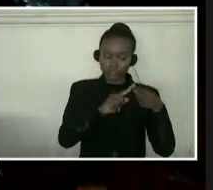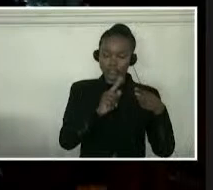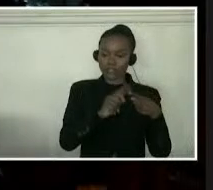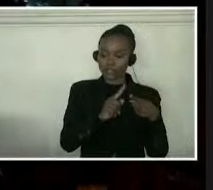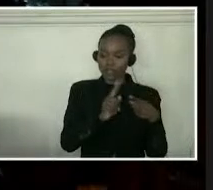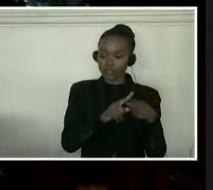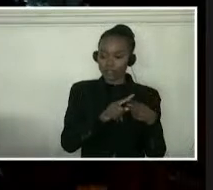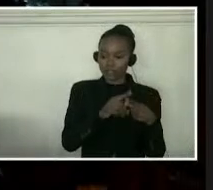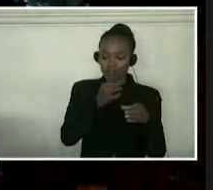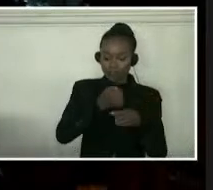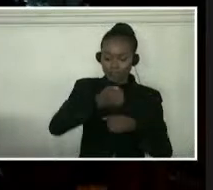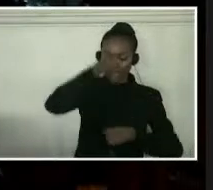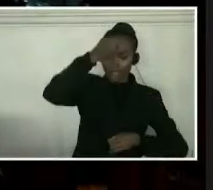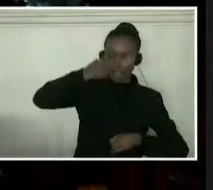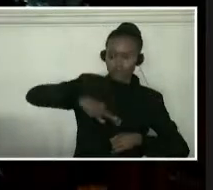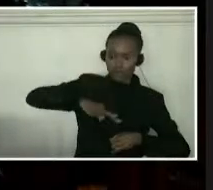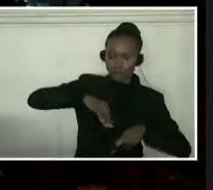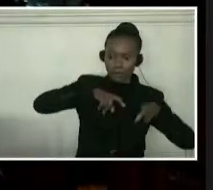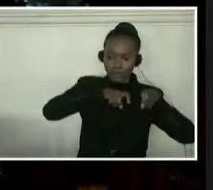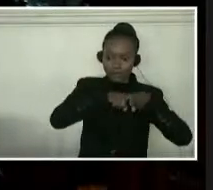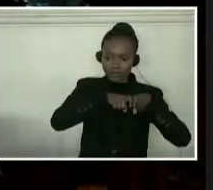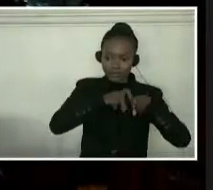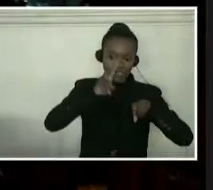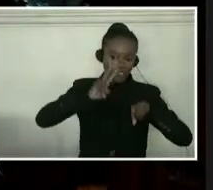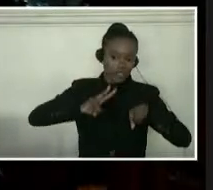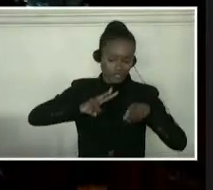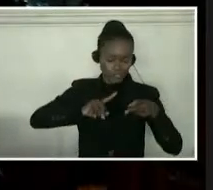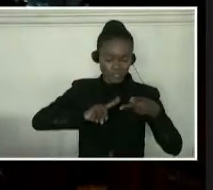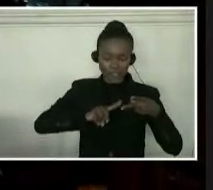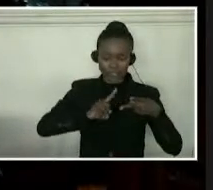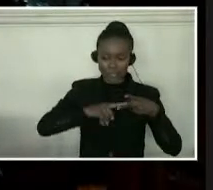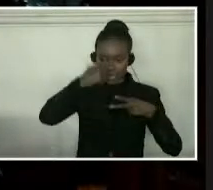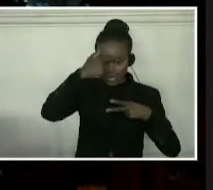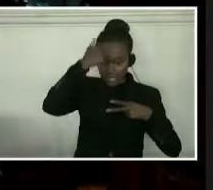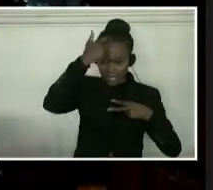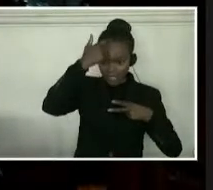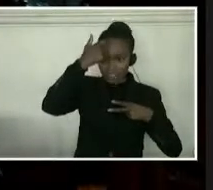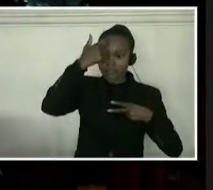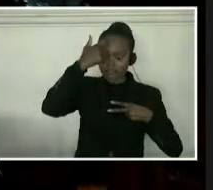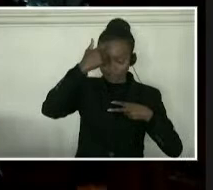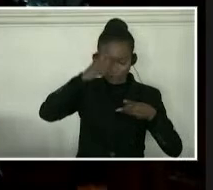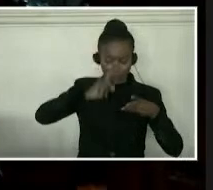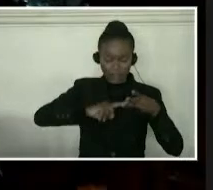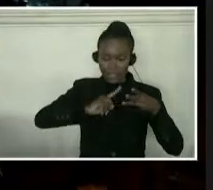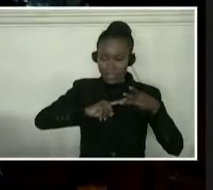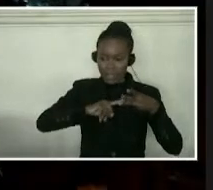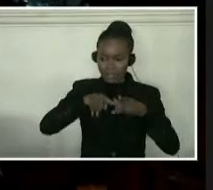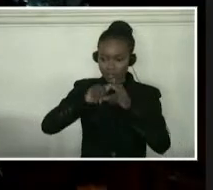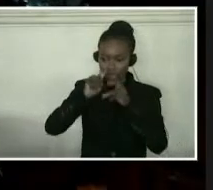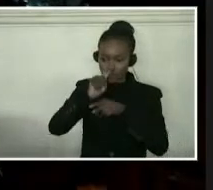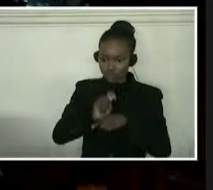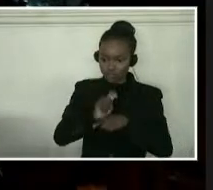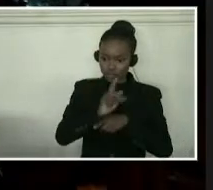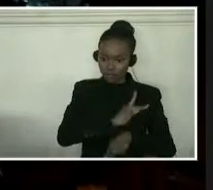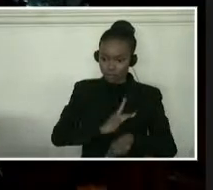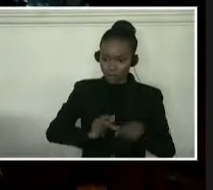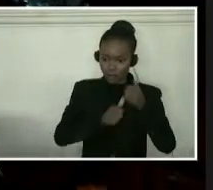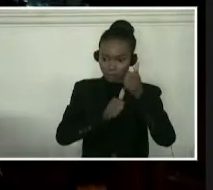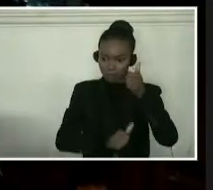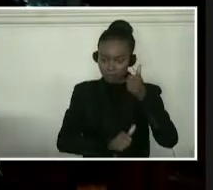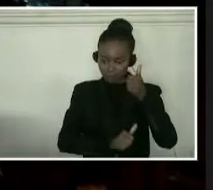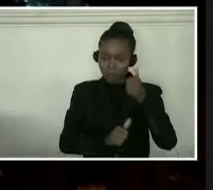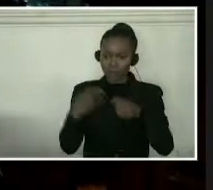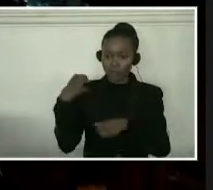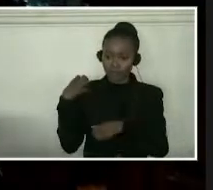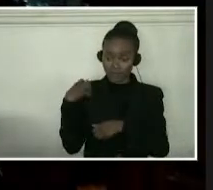by his majesty the king and chinese traditional prime minister prince mangosteen has become one of the